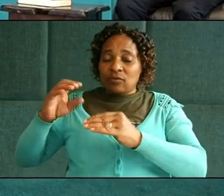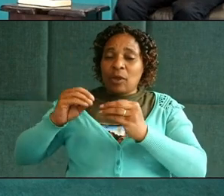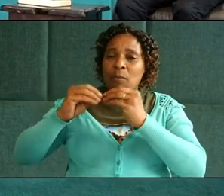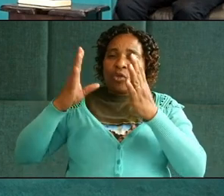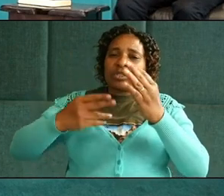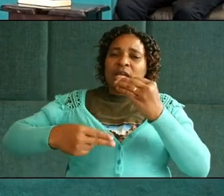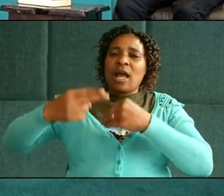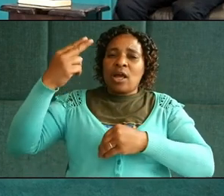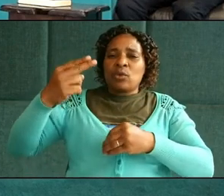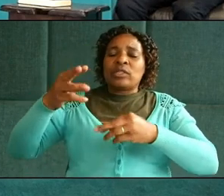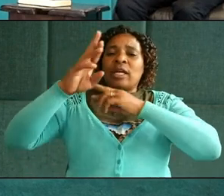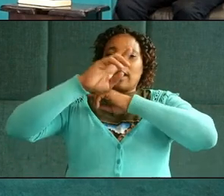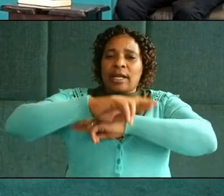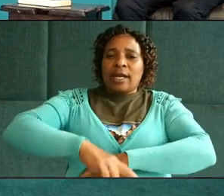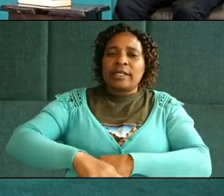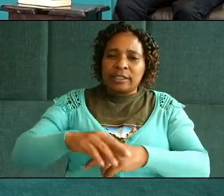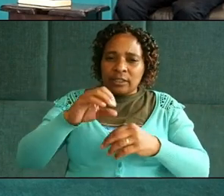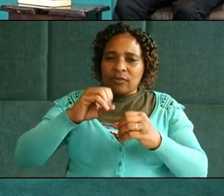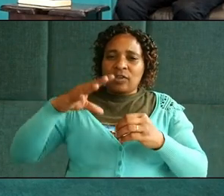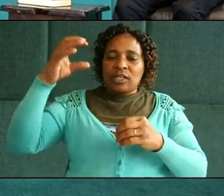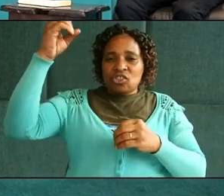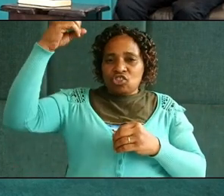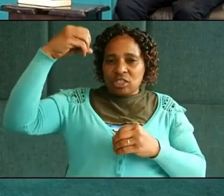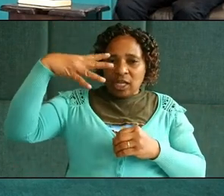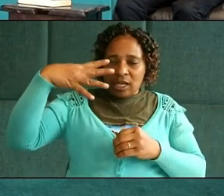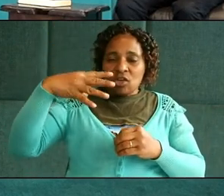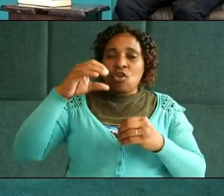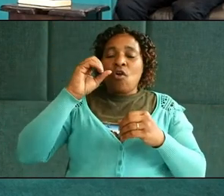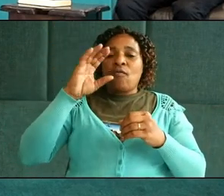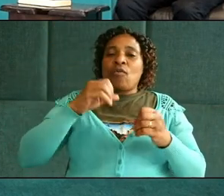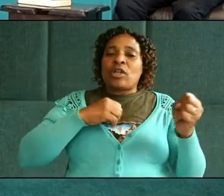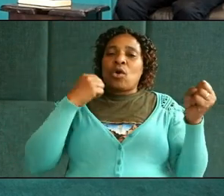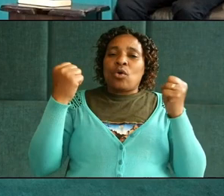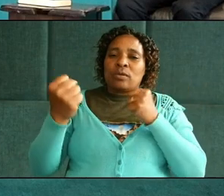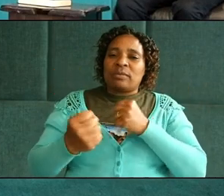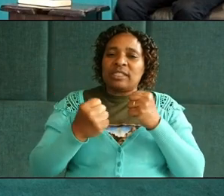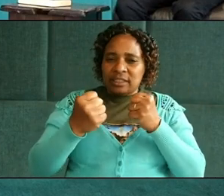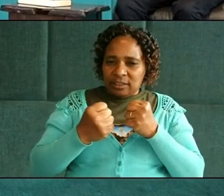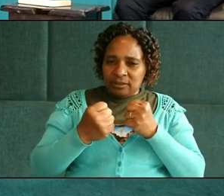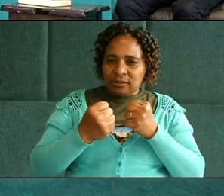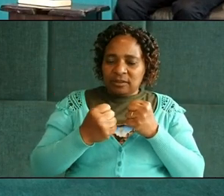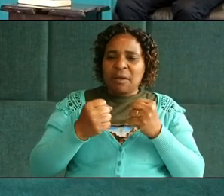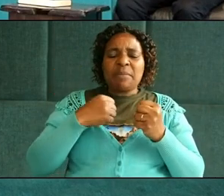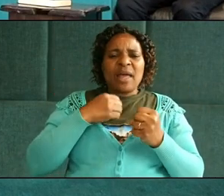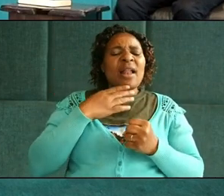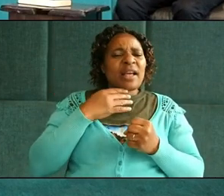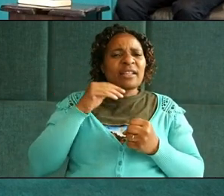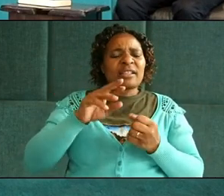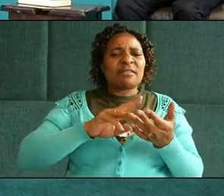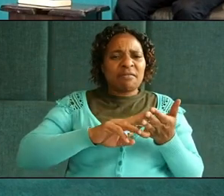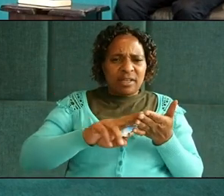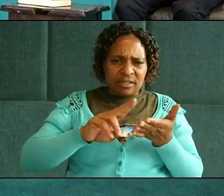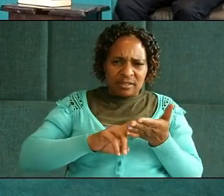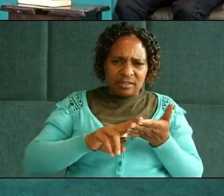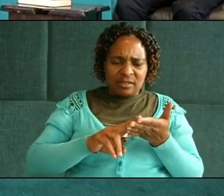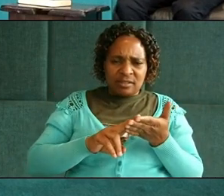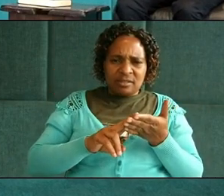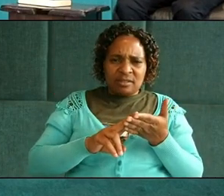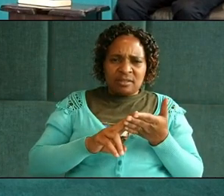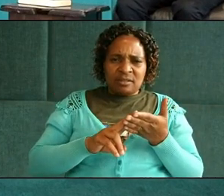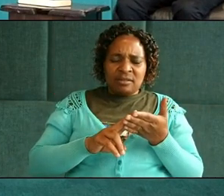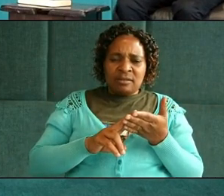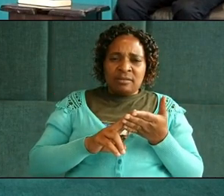High will rest in the shadow of the Almighty. I like this verse because, you